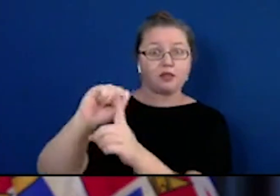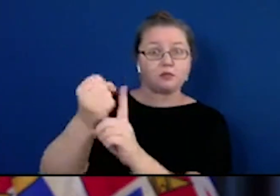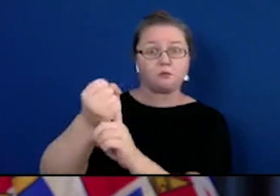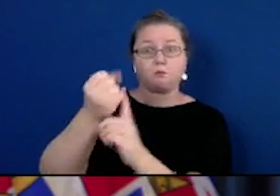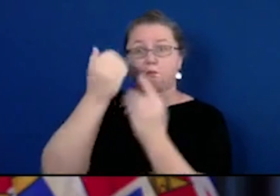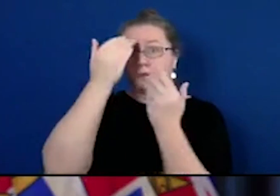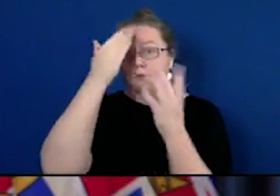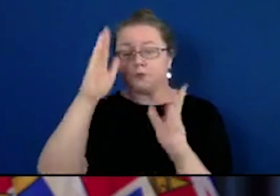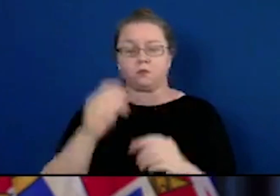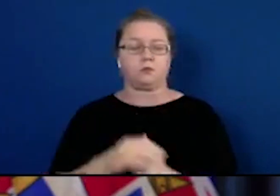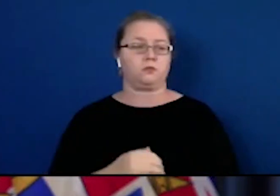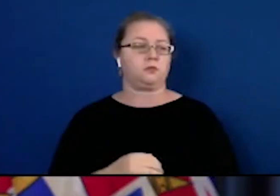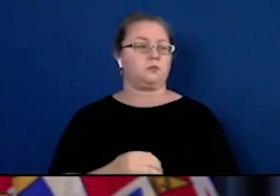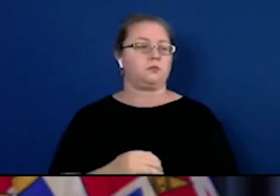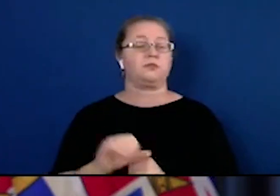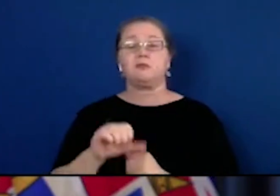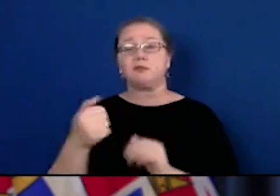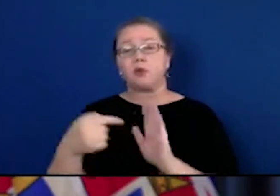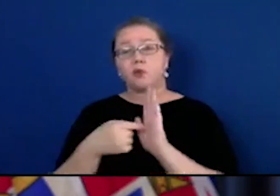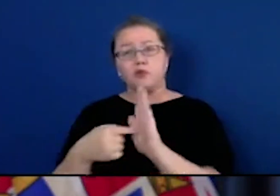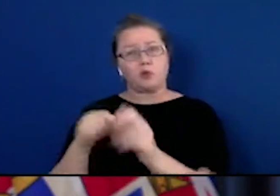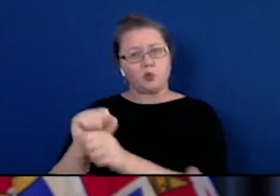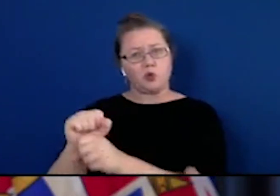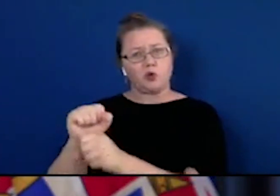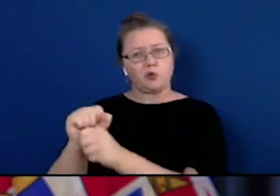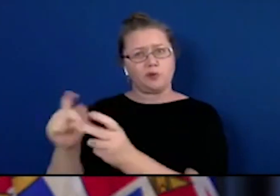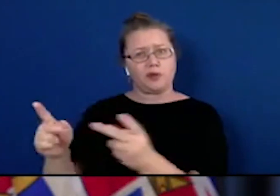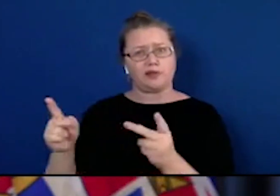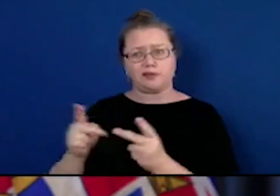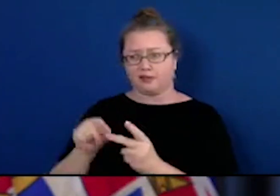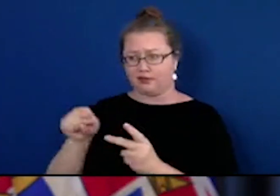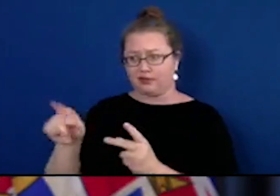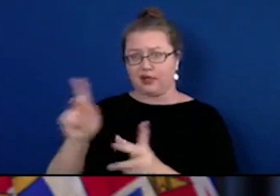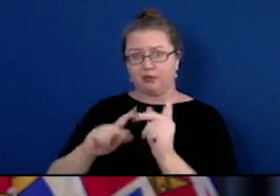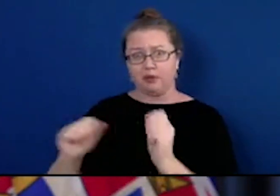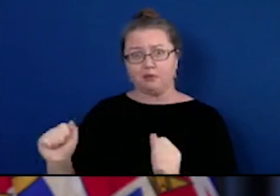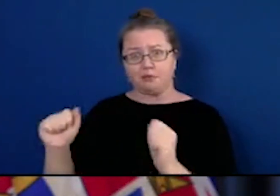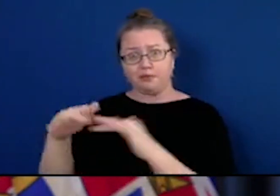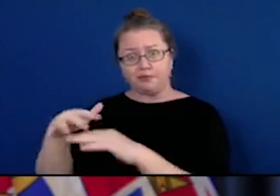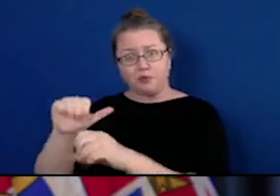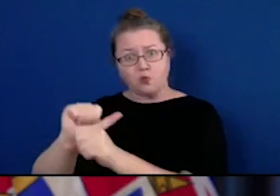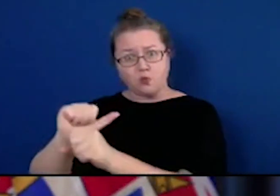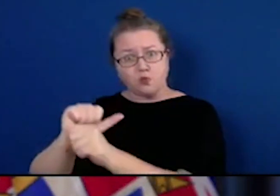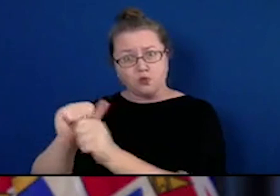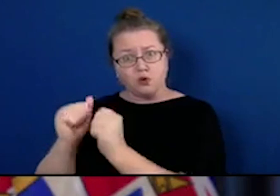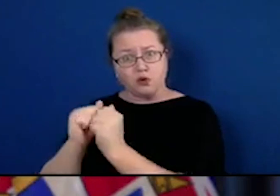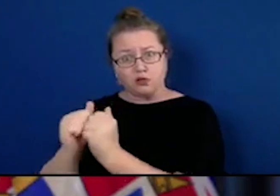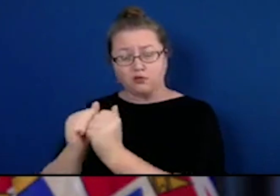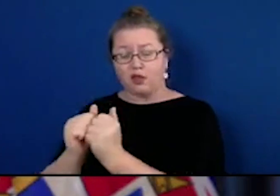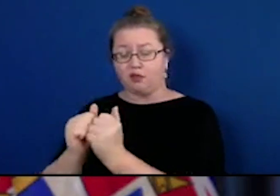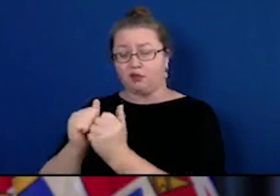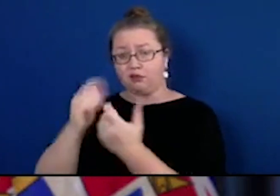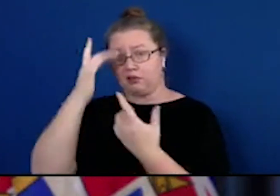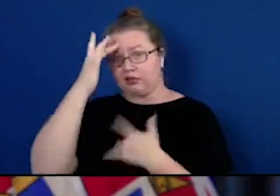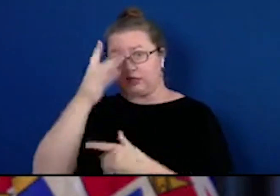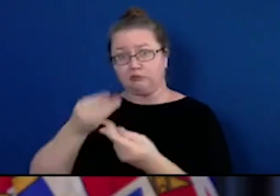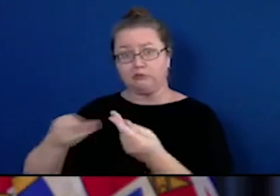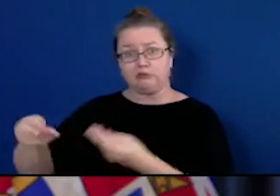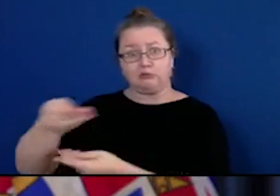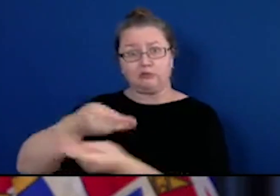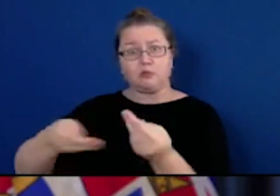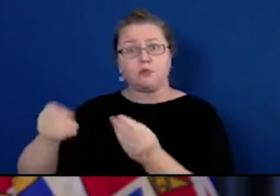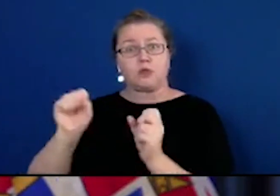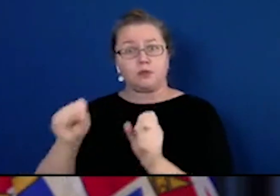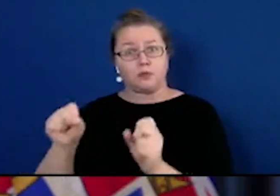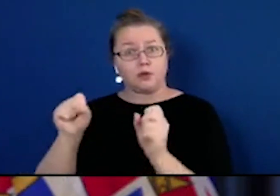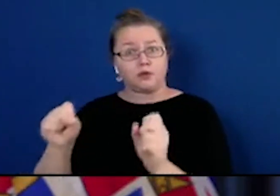We know there's transmission in workplaces, but for the most part, what we're seeing from the investigations that public health is doing in each of those